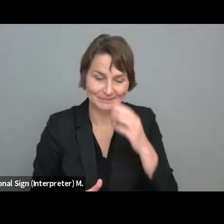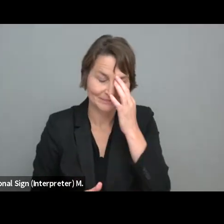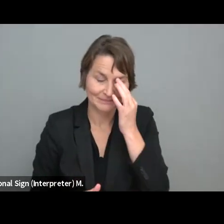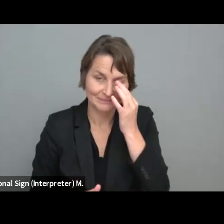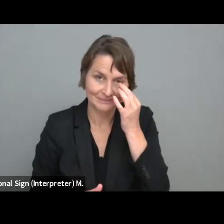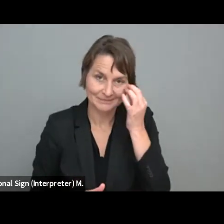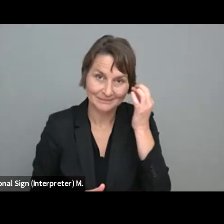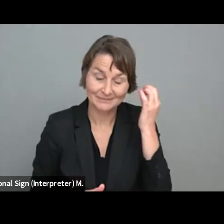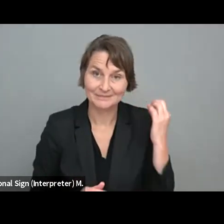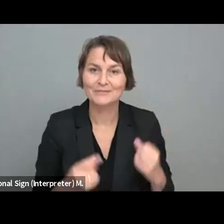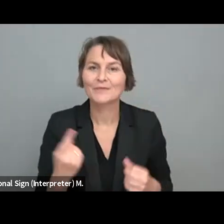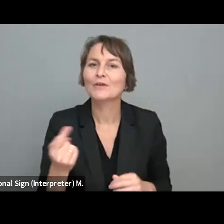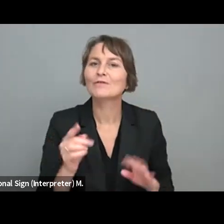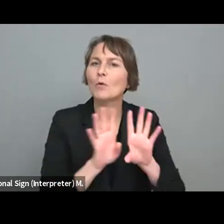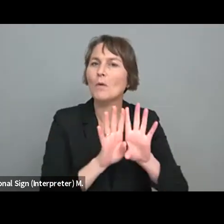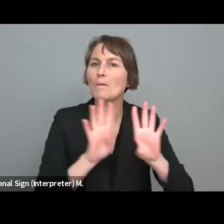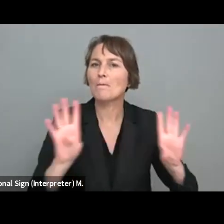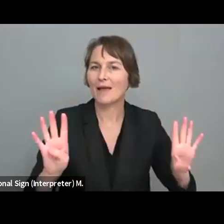question to Kristin.